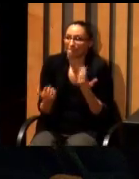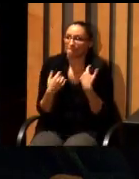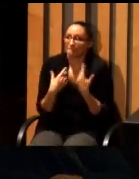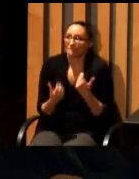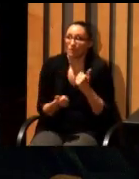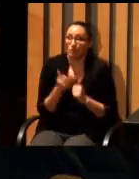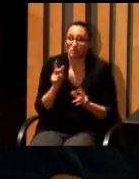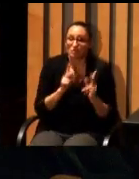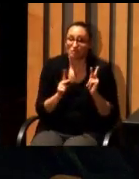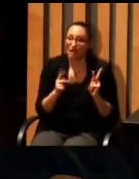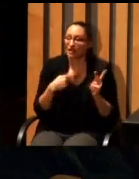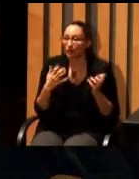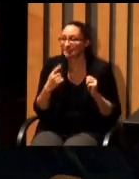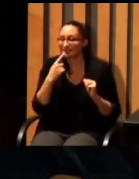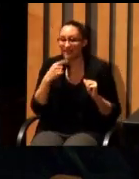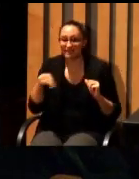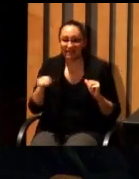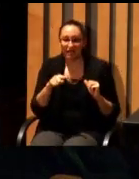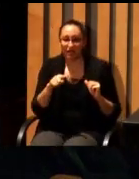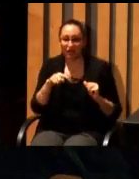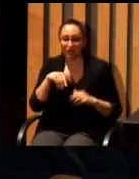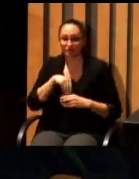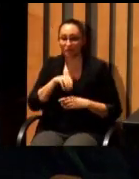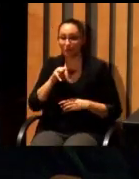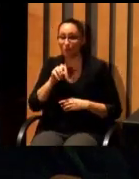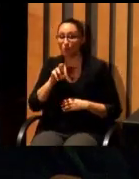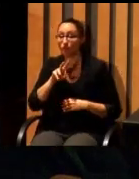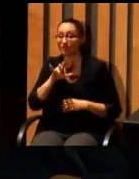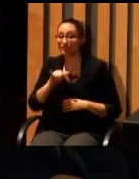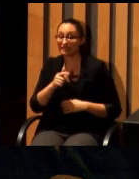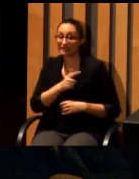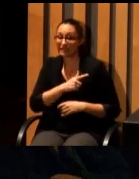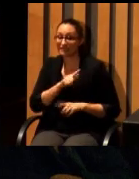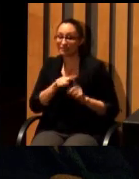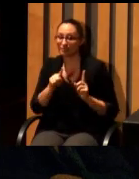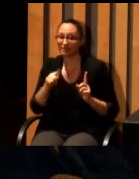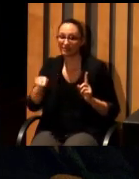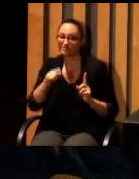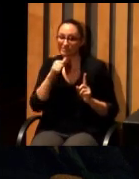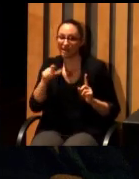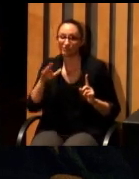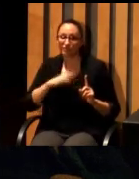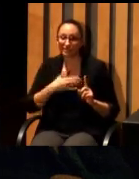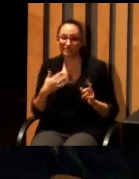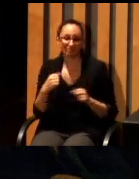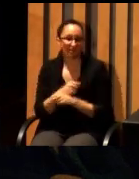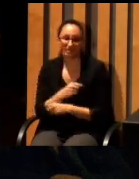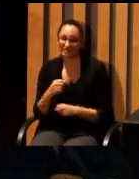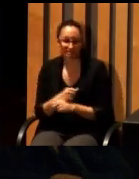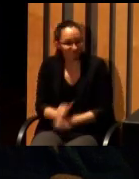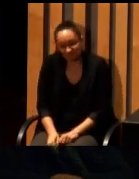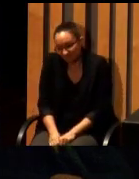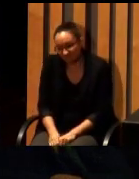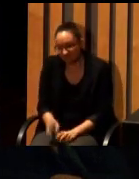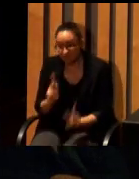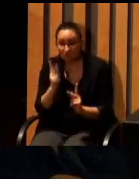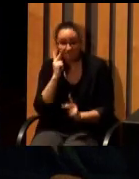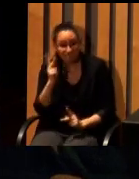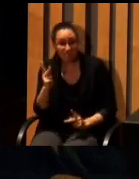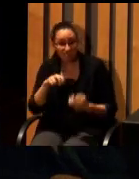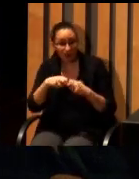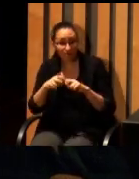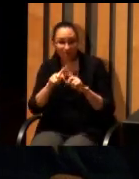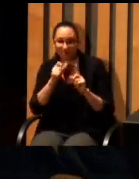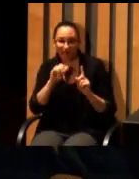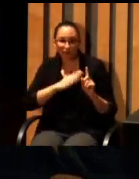I don't want to say morally lazy, but they're just not willing to take on a fight. They're just not. They see it, but they're just not willing